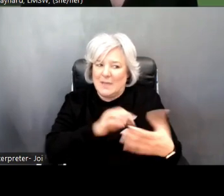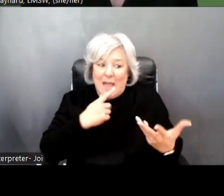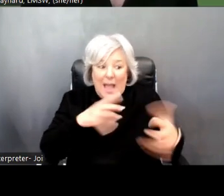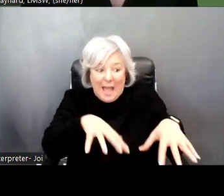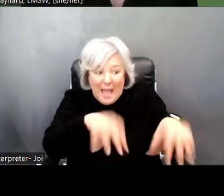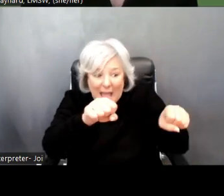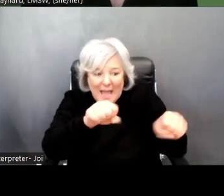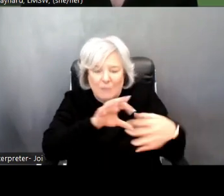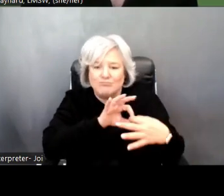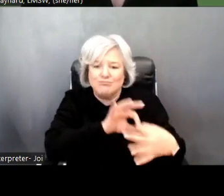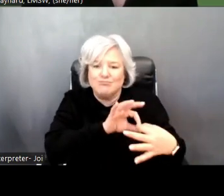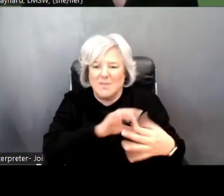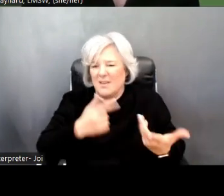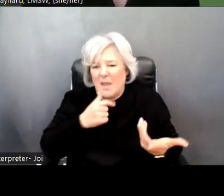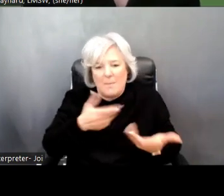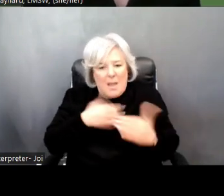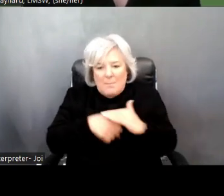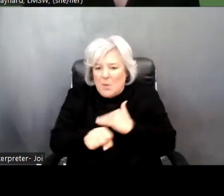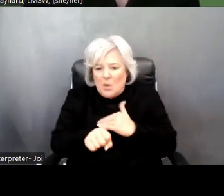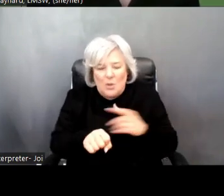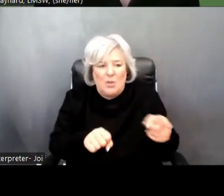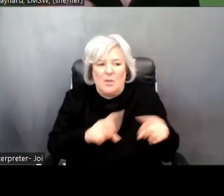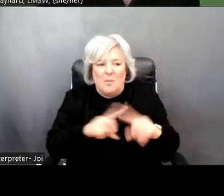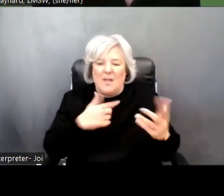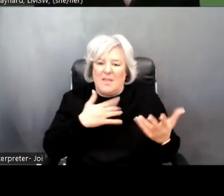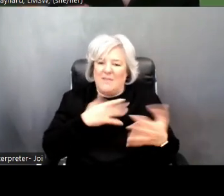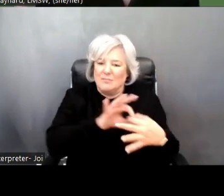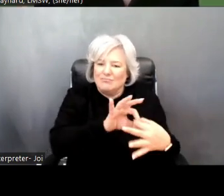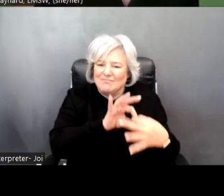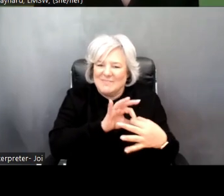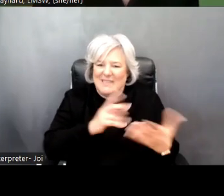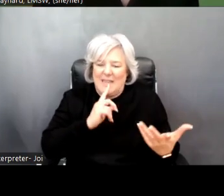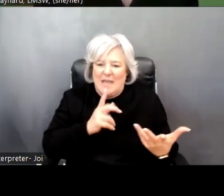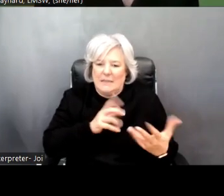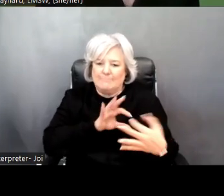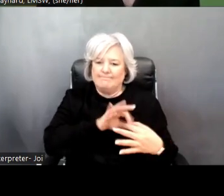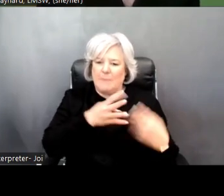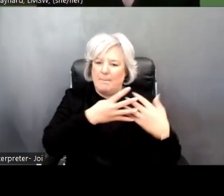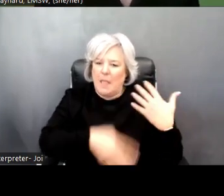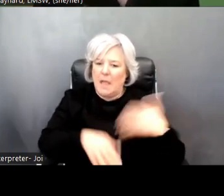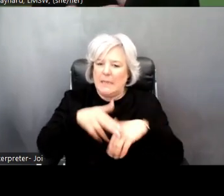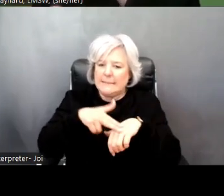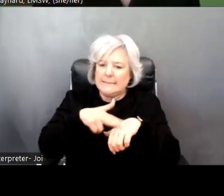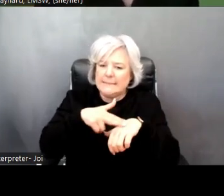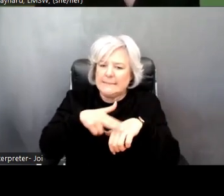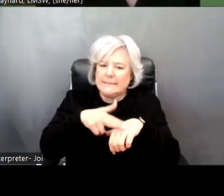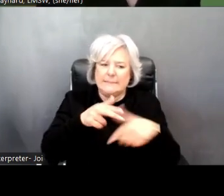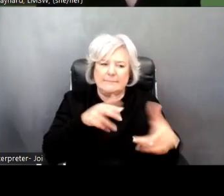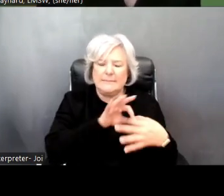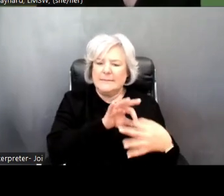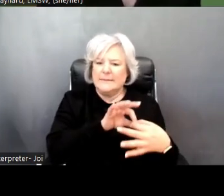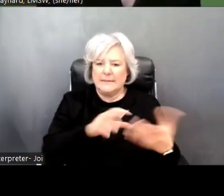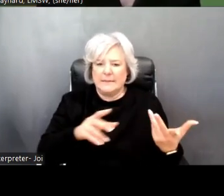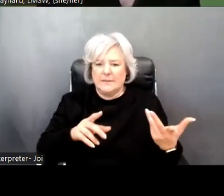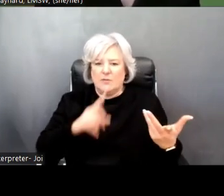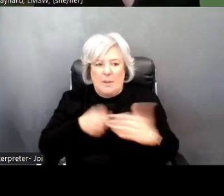to a biological child, a child they gave birth to. So not having that biology feels like a loss. Not parenting a child who